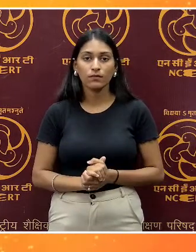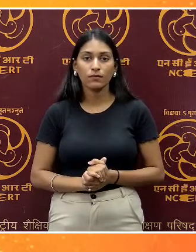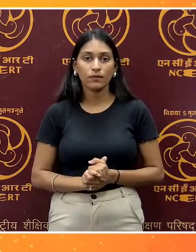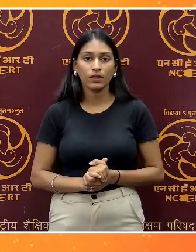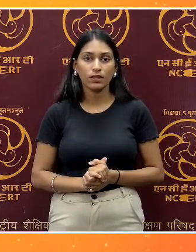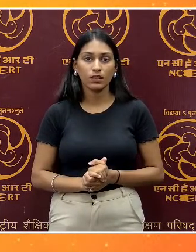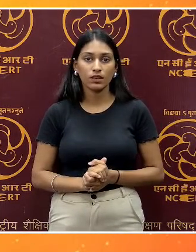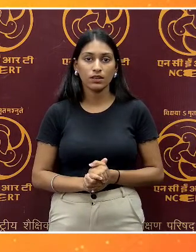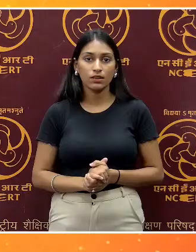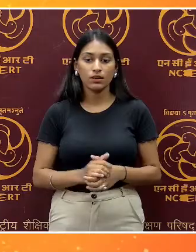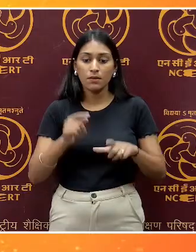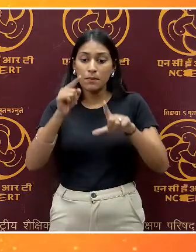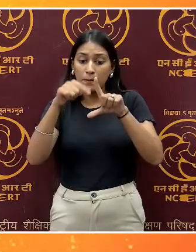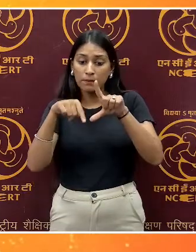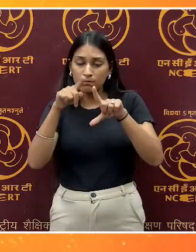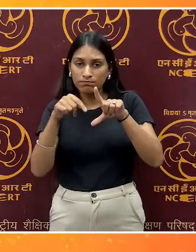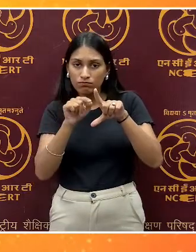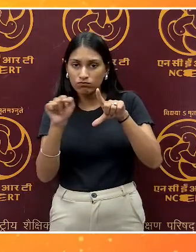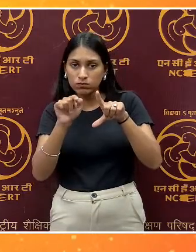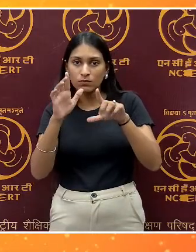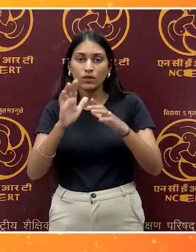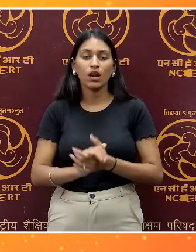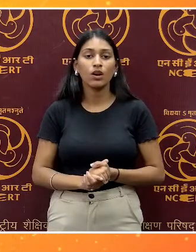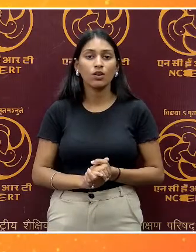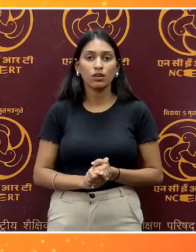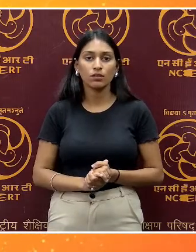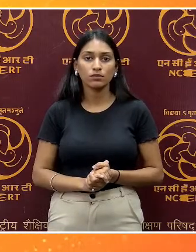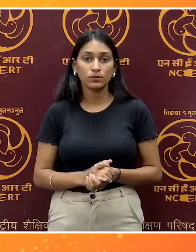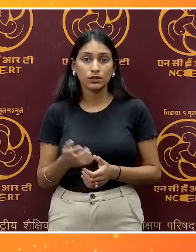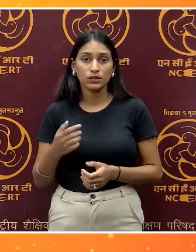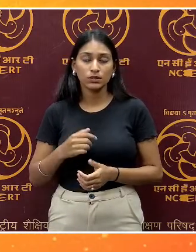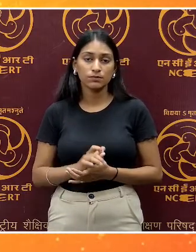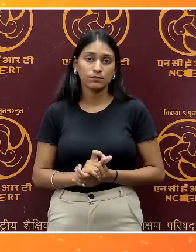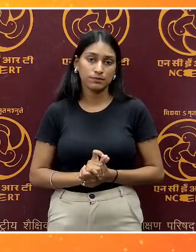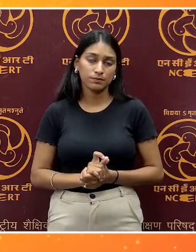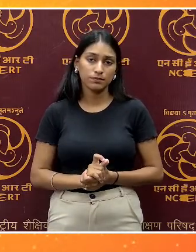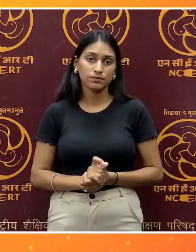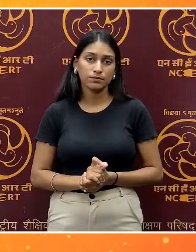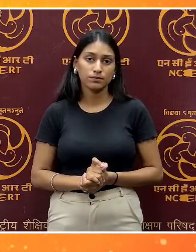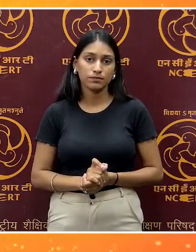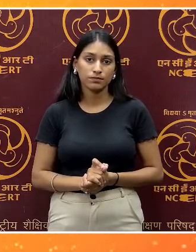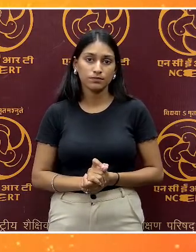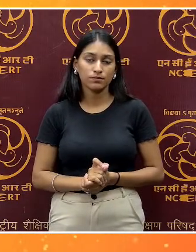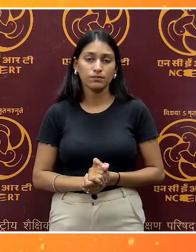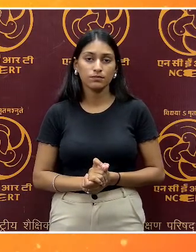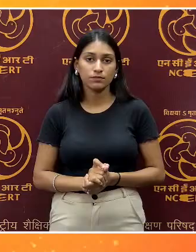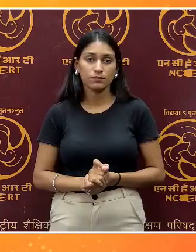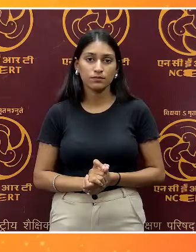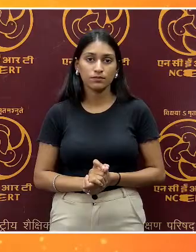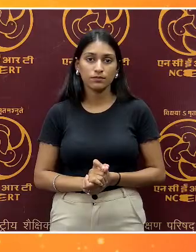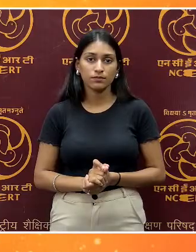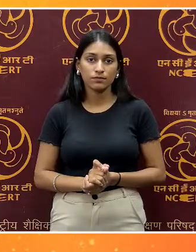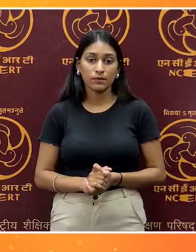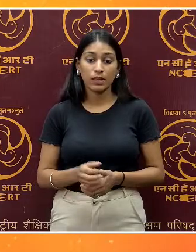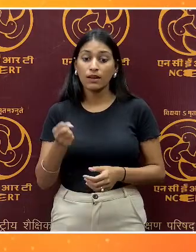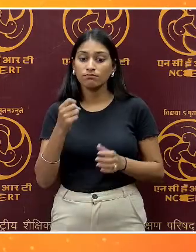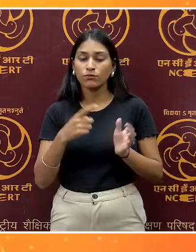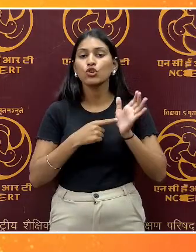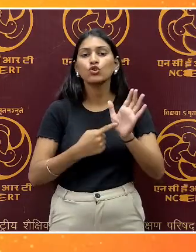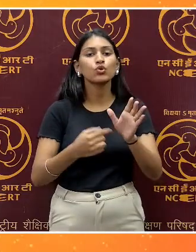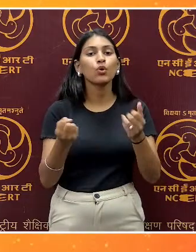Parallelogram law is similar. If two vectors acting simultaneously on a particle are represented by two sides